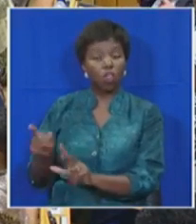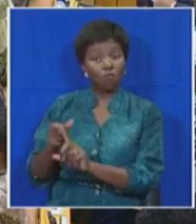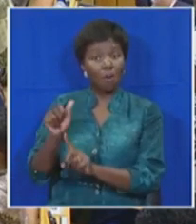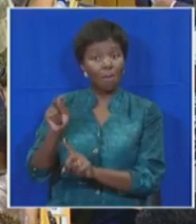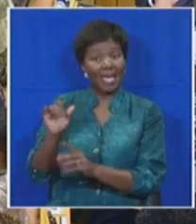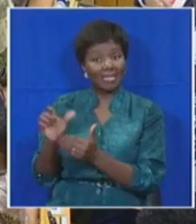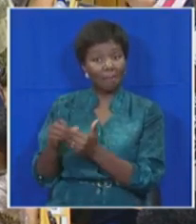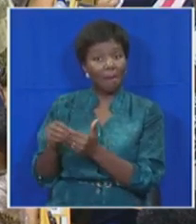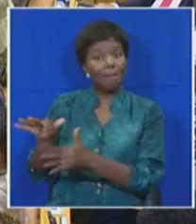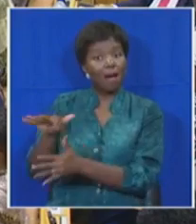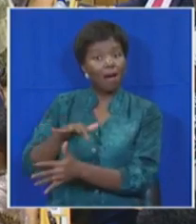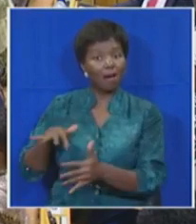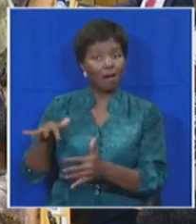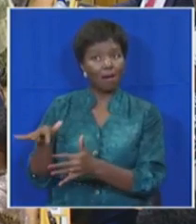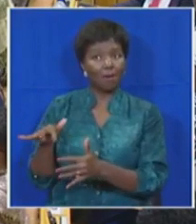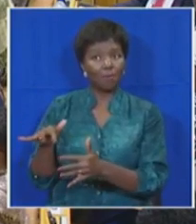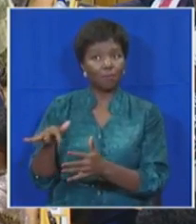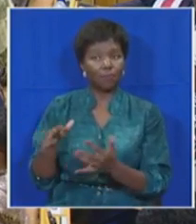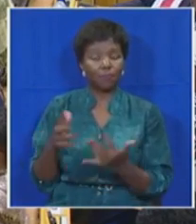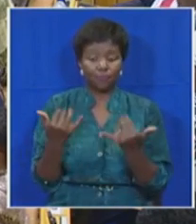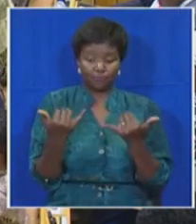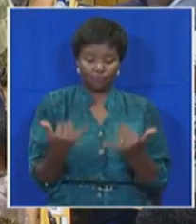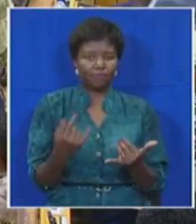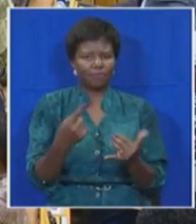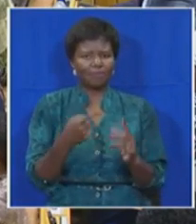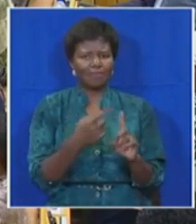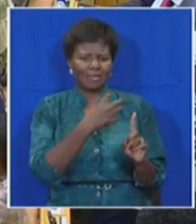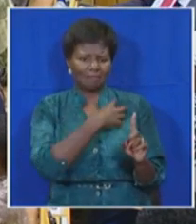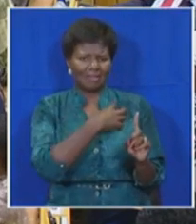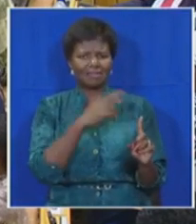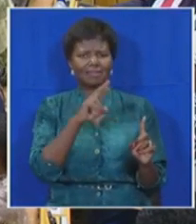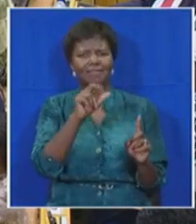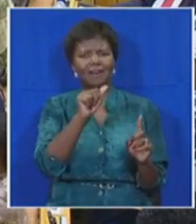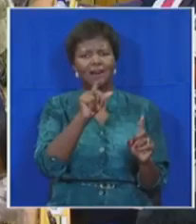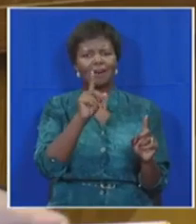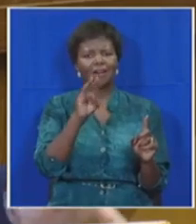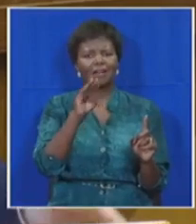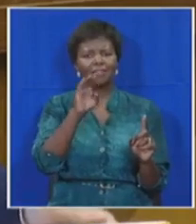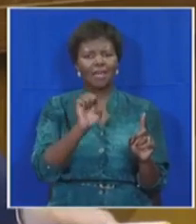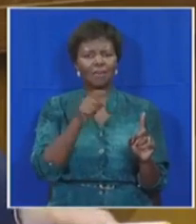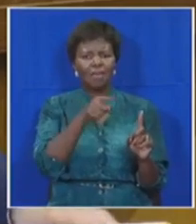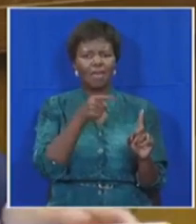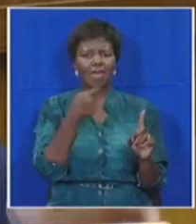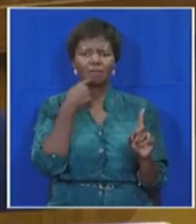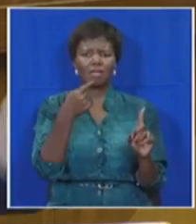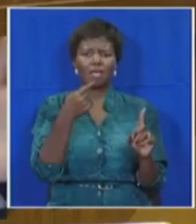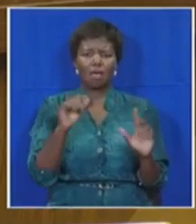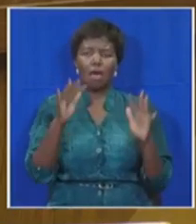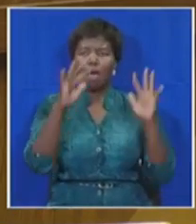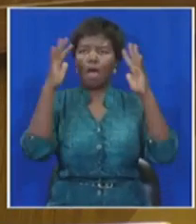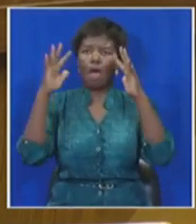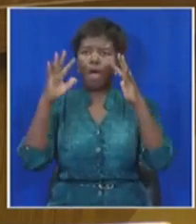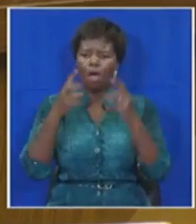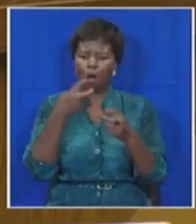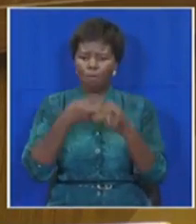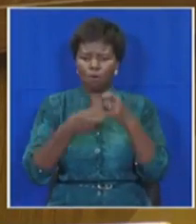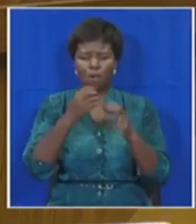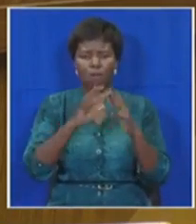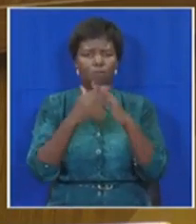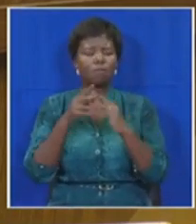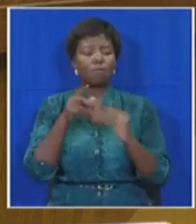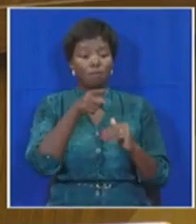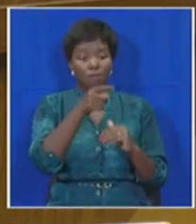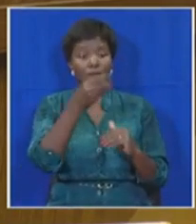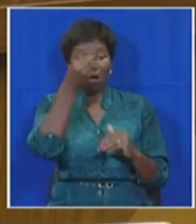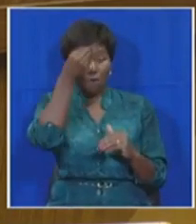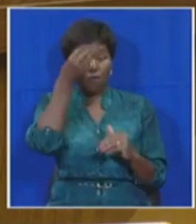We had Minister Jeff Radebe up here, and he spoke about the mayhem, but of course conveniently forgets the